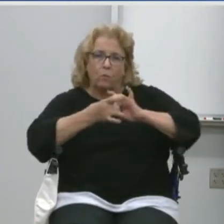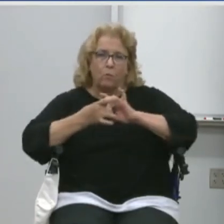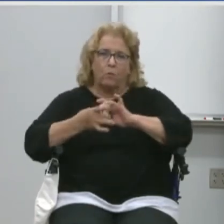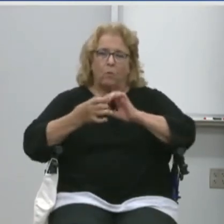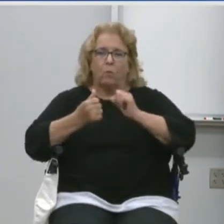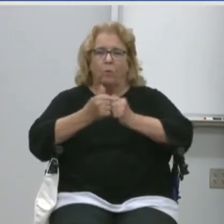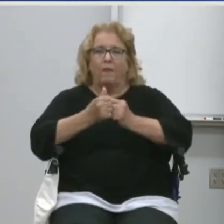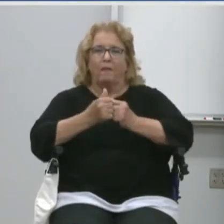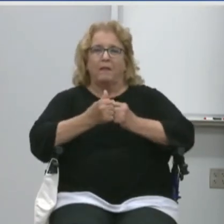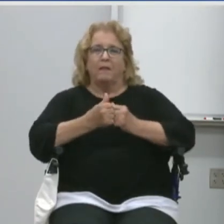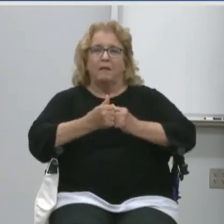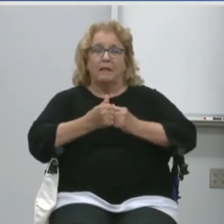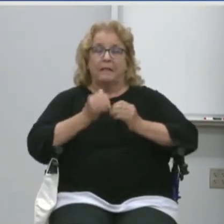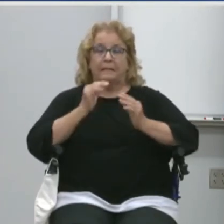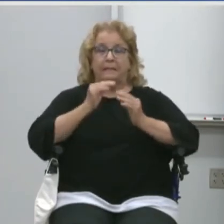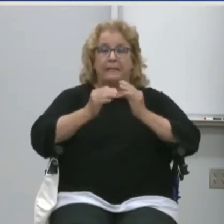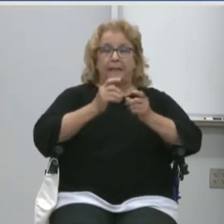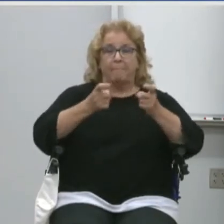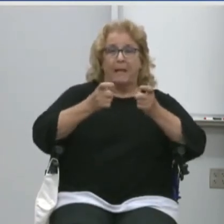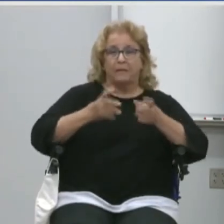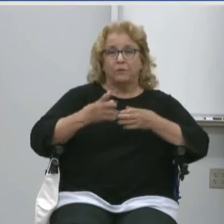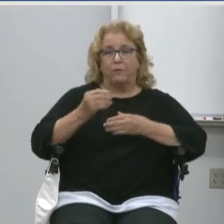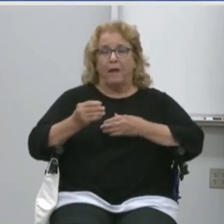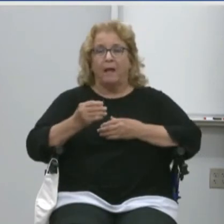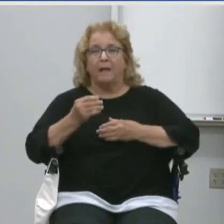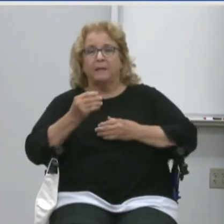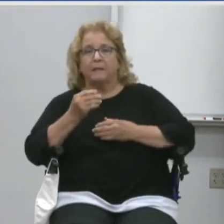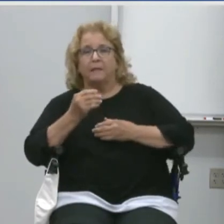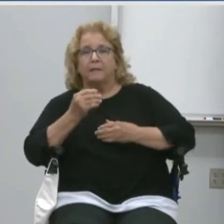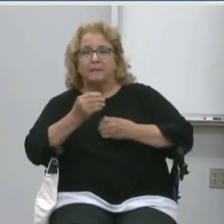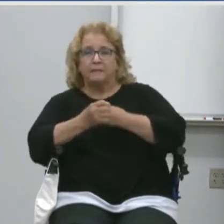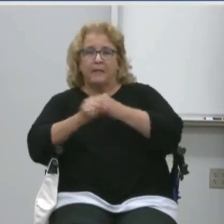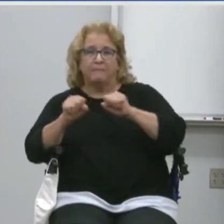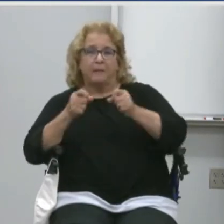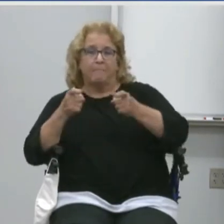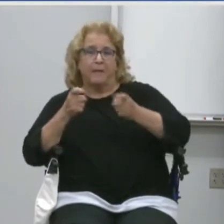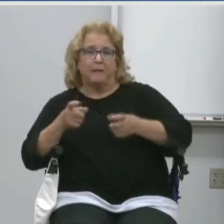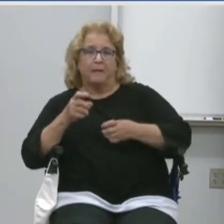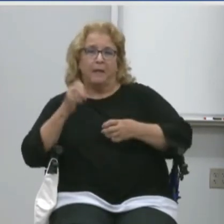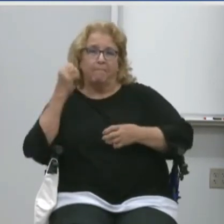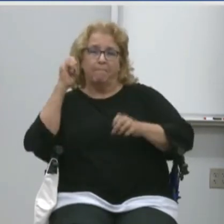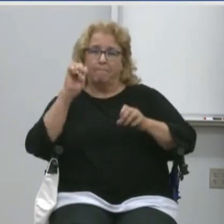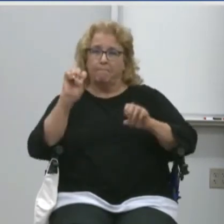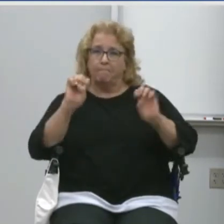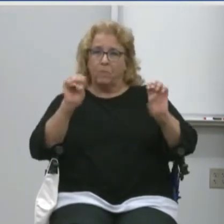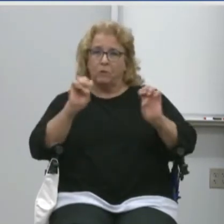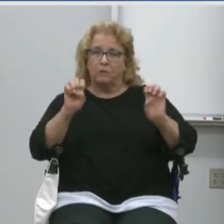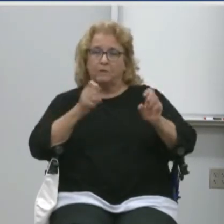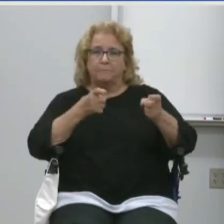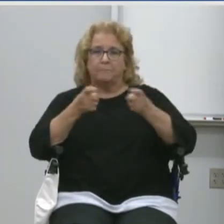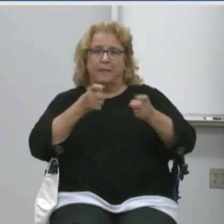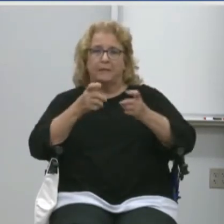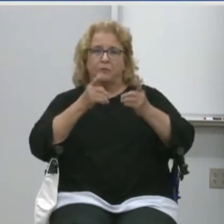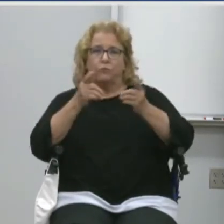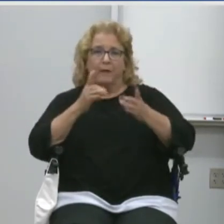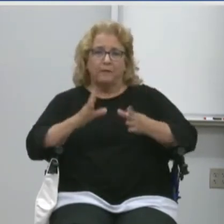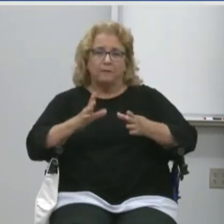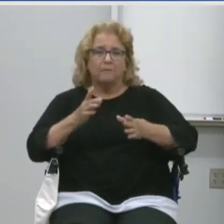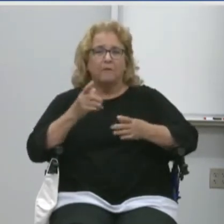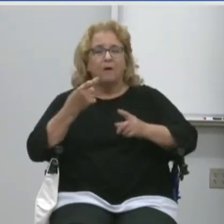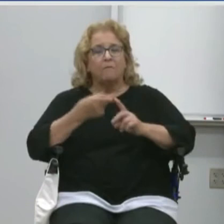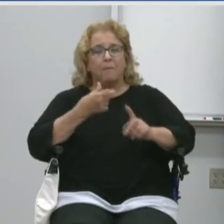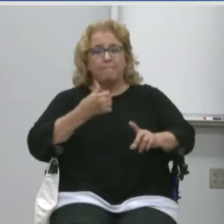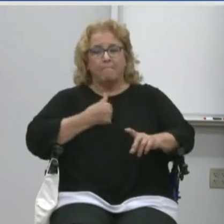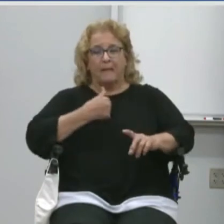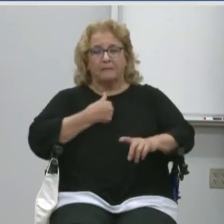county manager, George Recktenwald, and with our emergency management director, Jim Judge. From a personal standpoint,